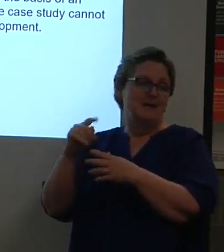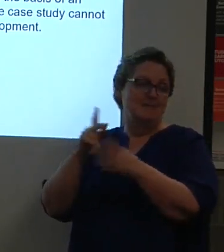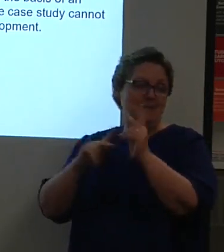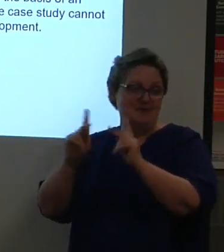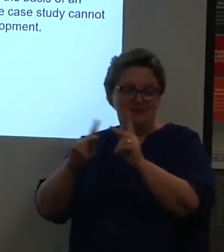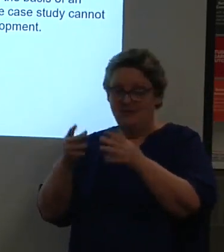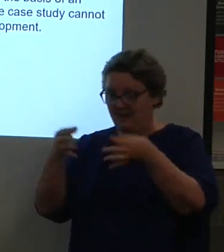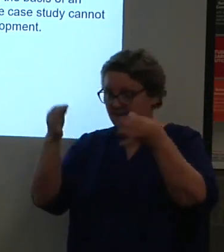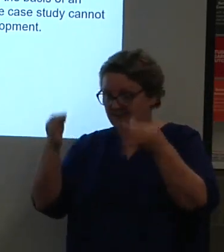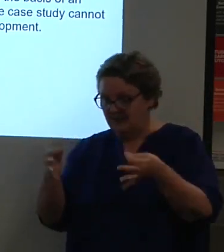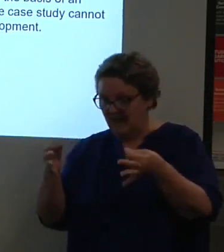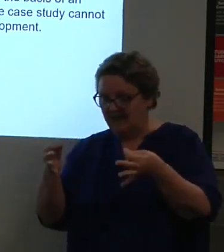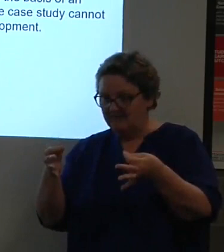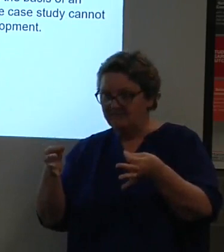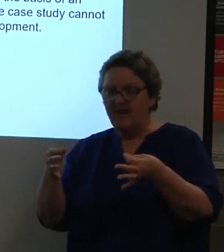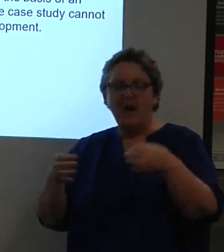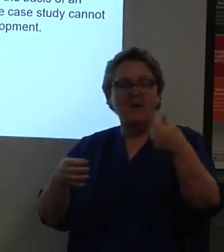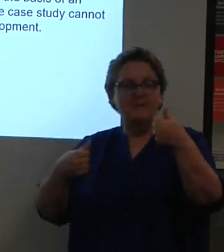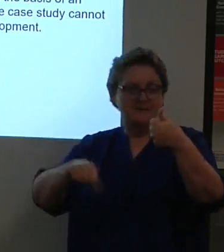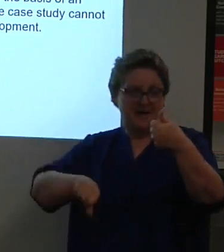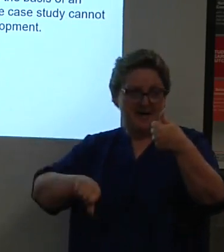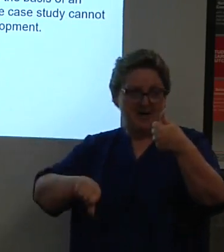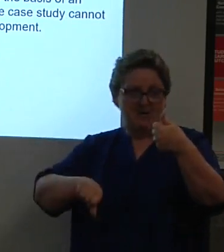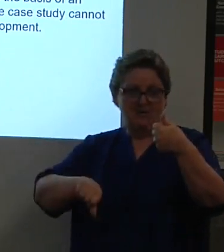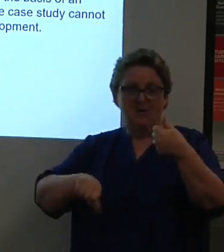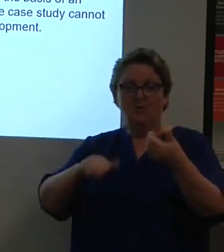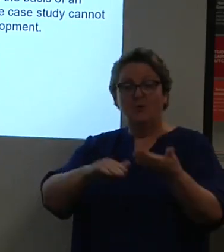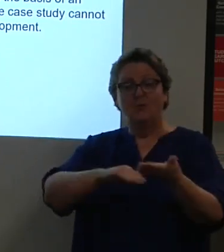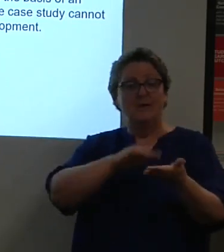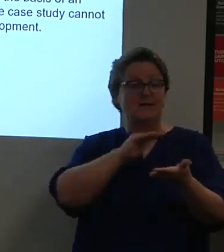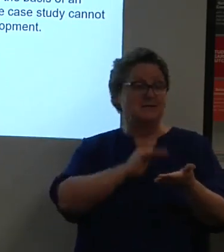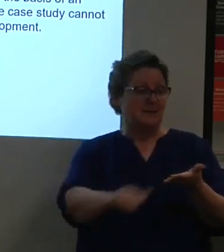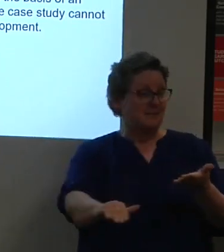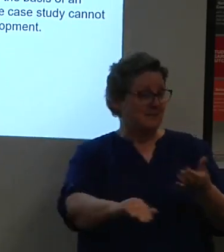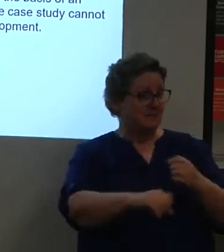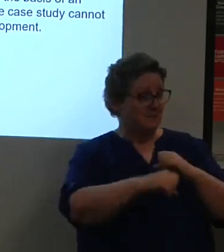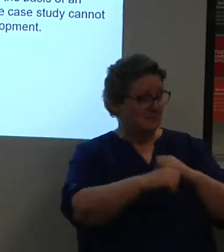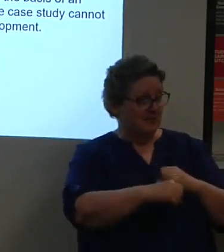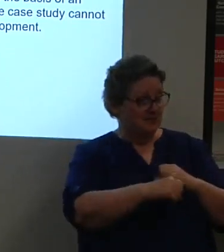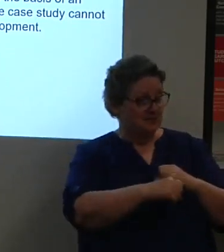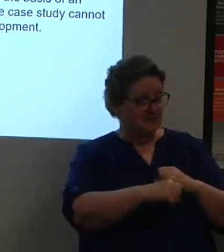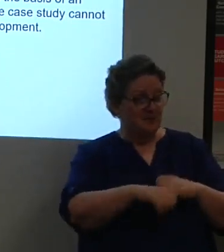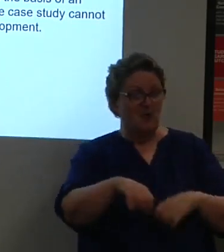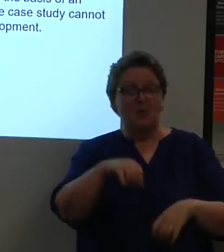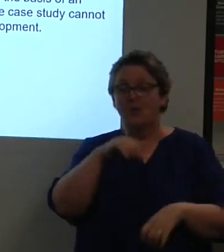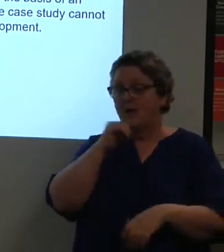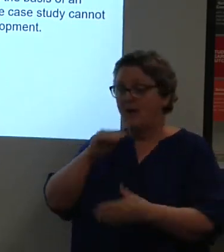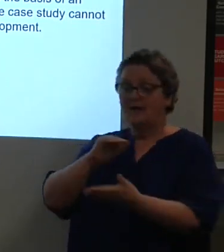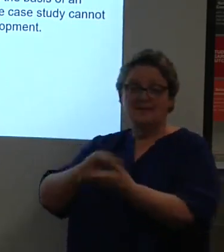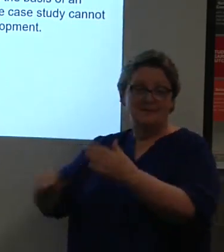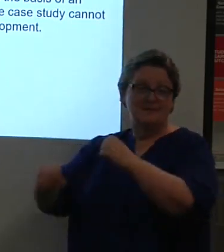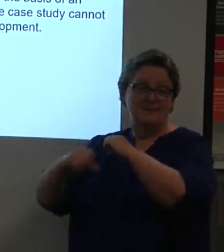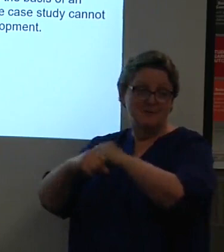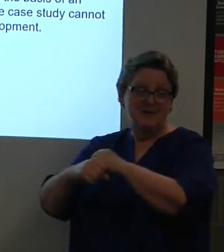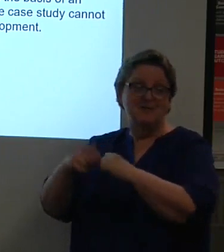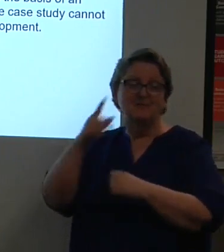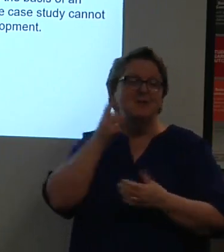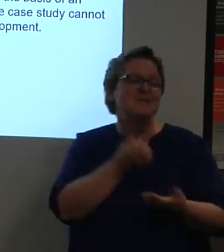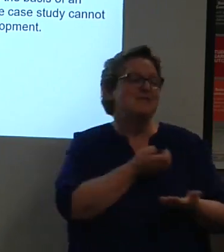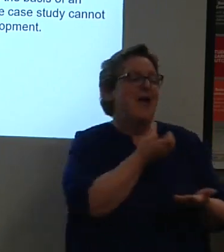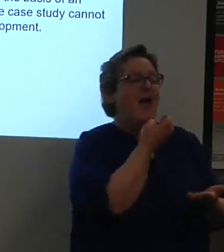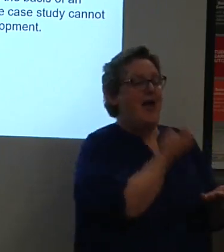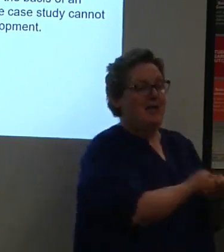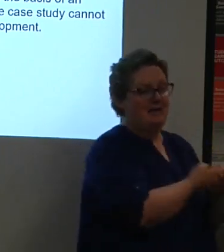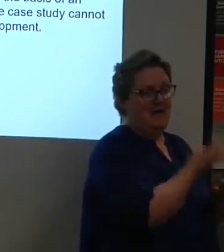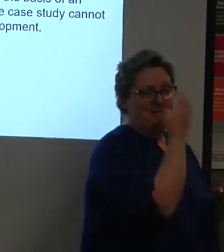exempt a species that's supposed to be endangered from protection based on economic concerns. So the students have basically a